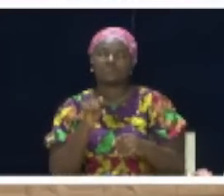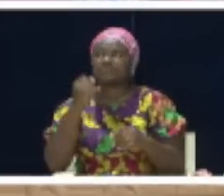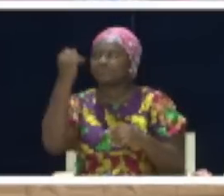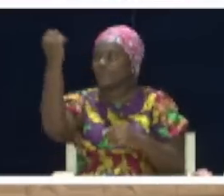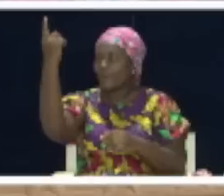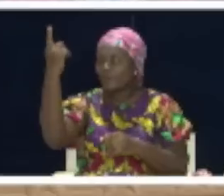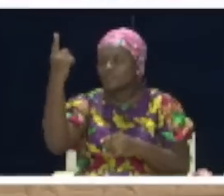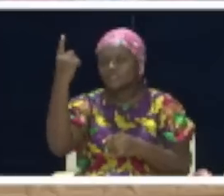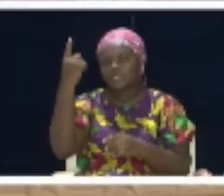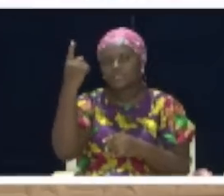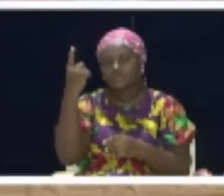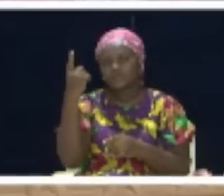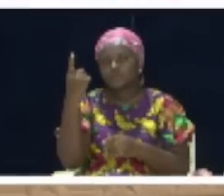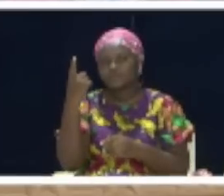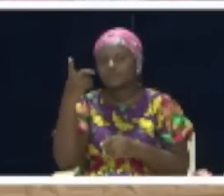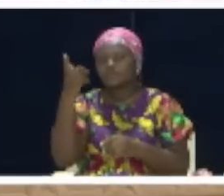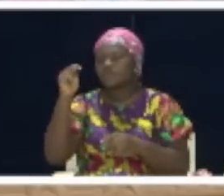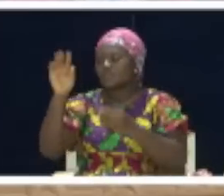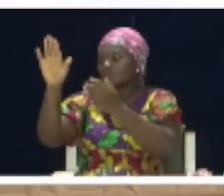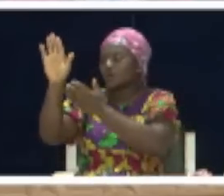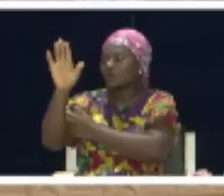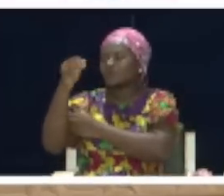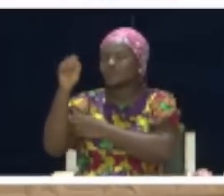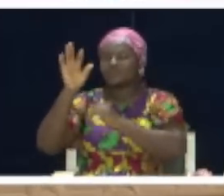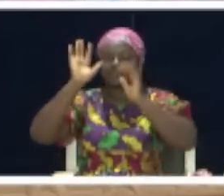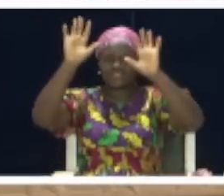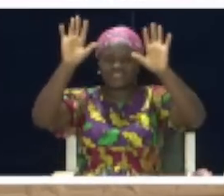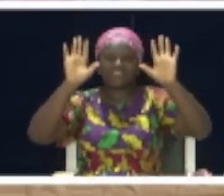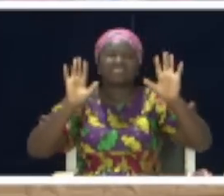understanding the God of wonders.